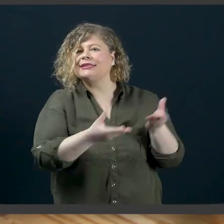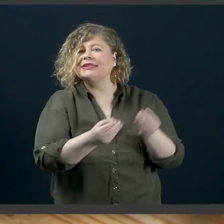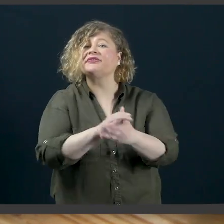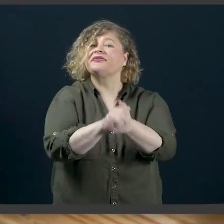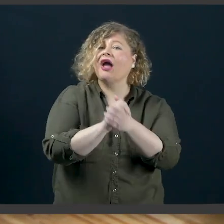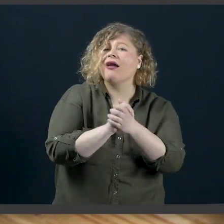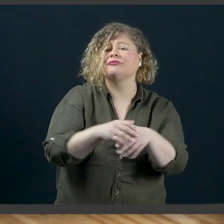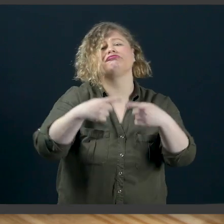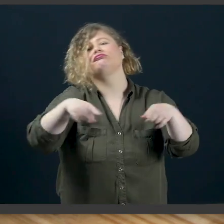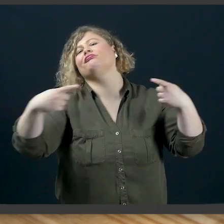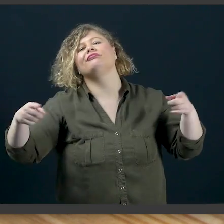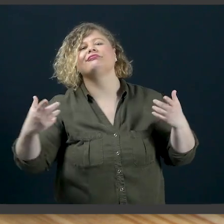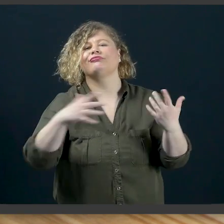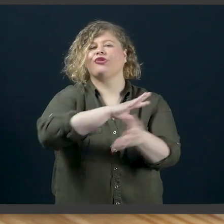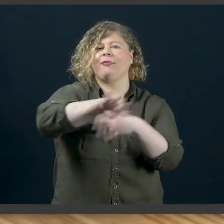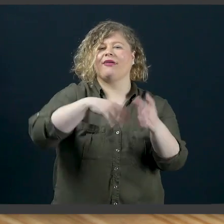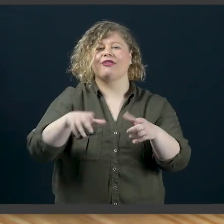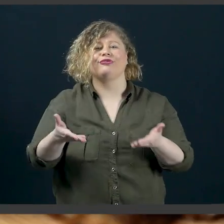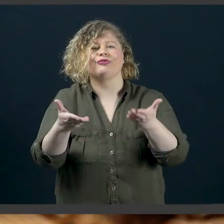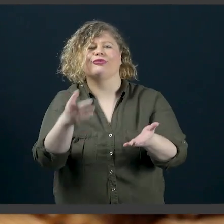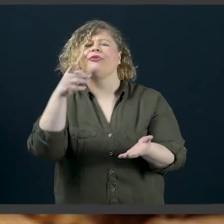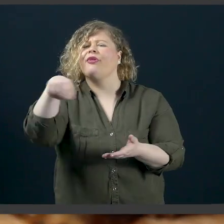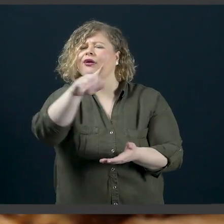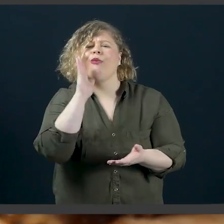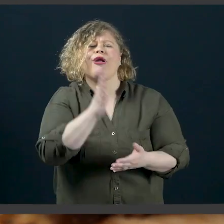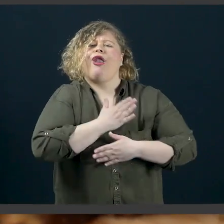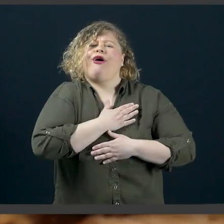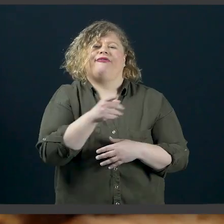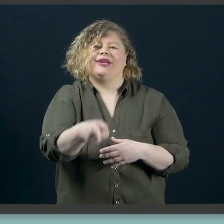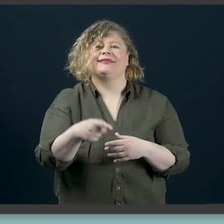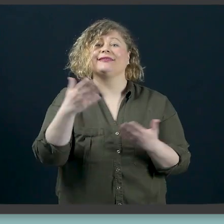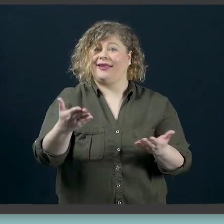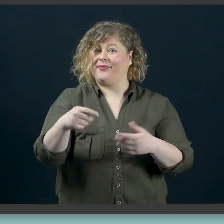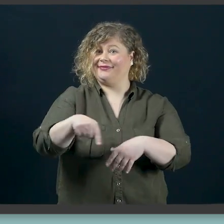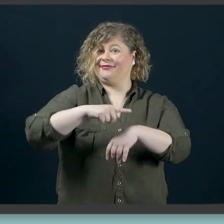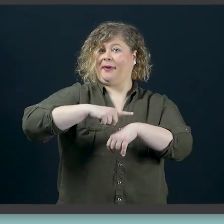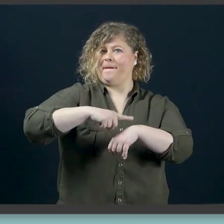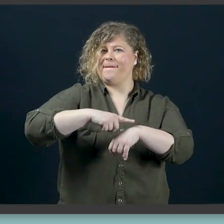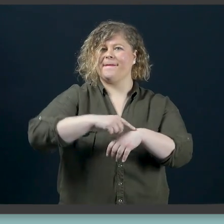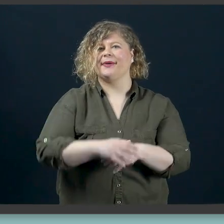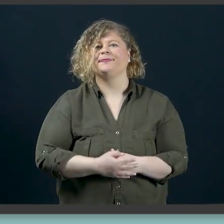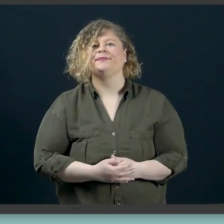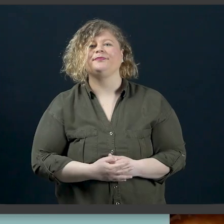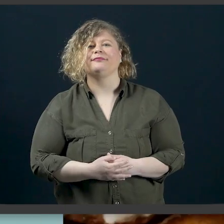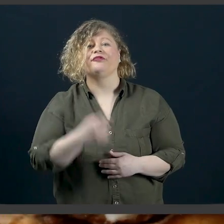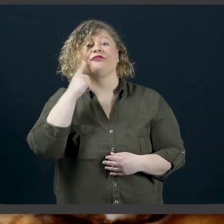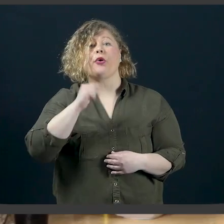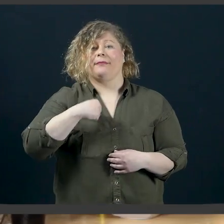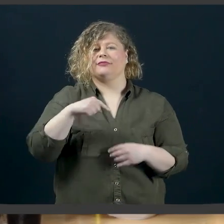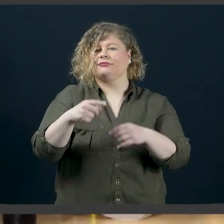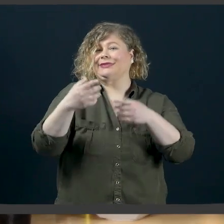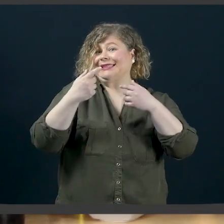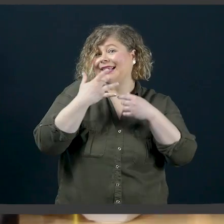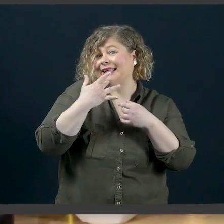make their own and add their own combination of toppings. They will love it. And it's time for me